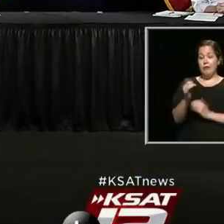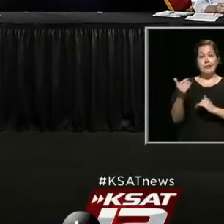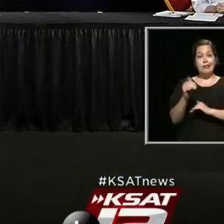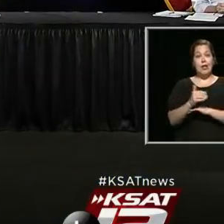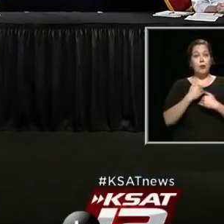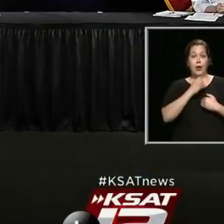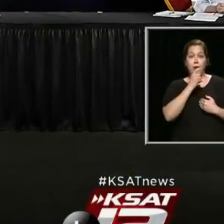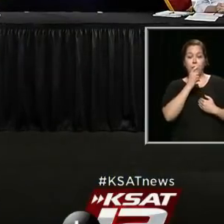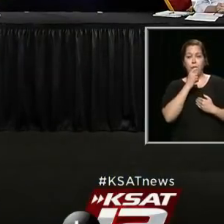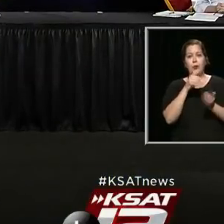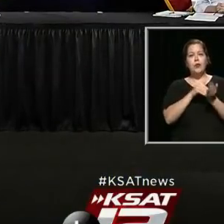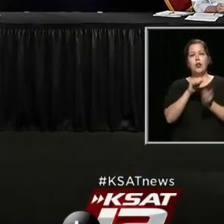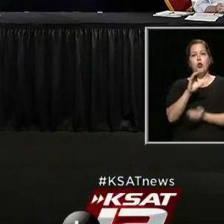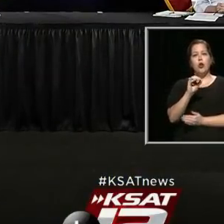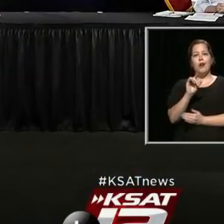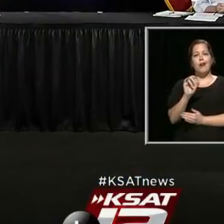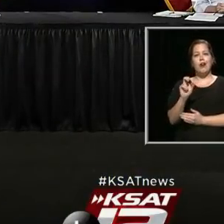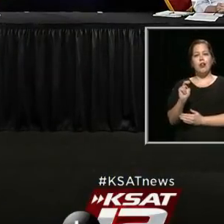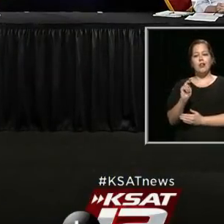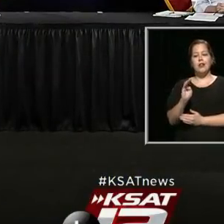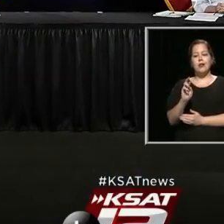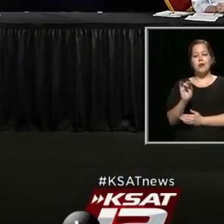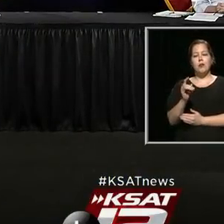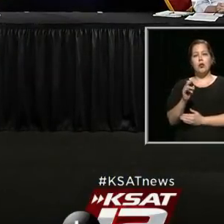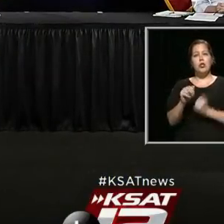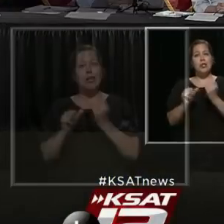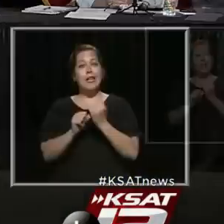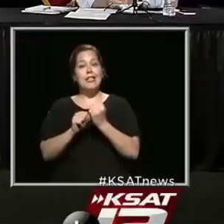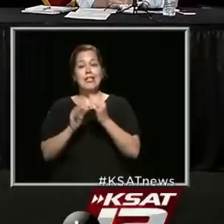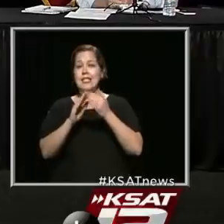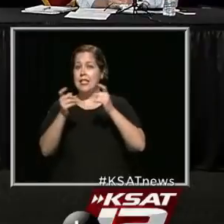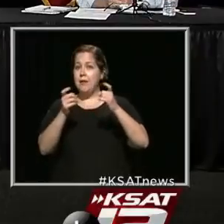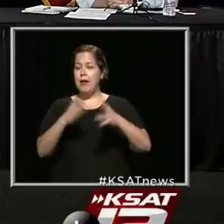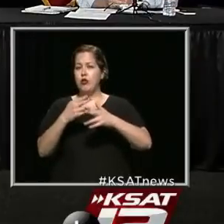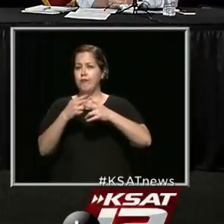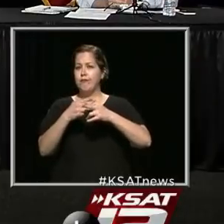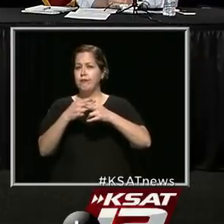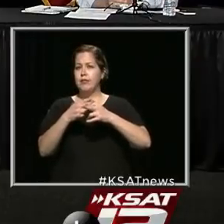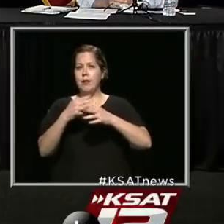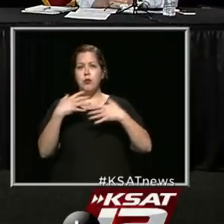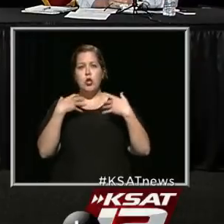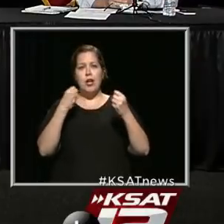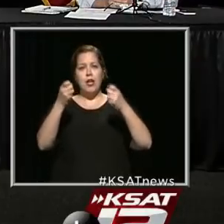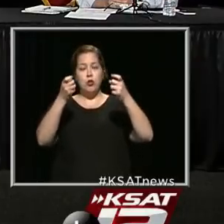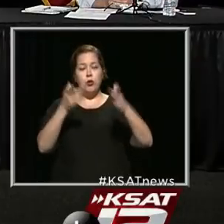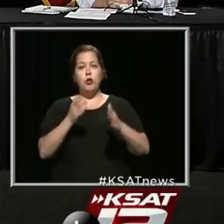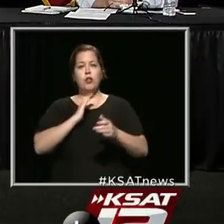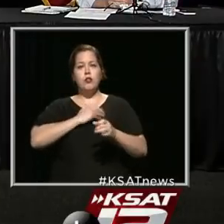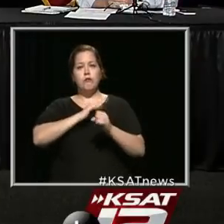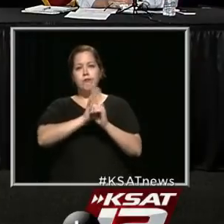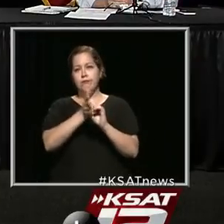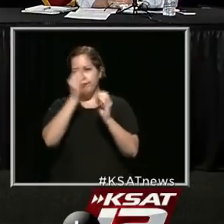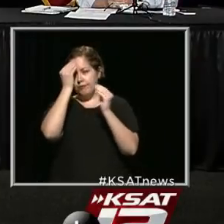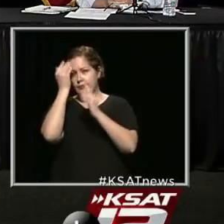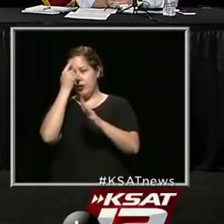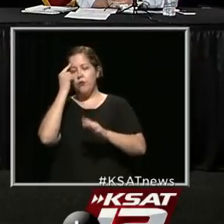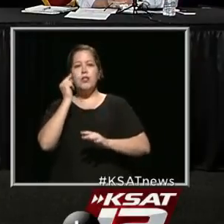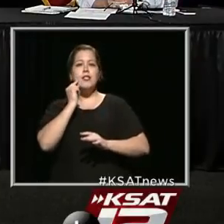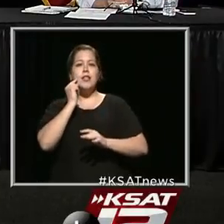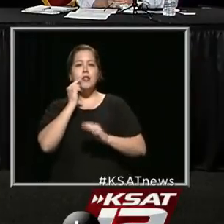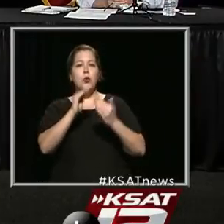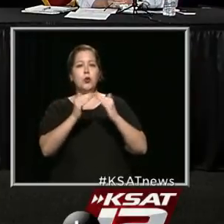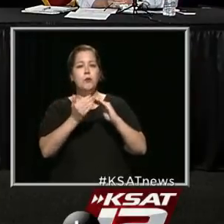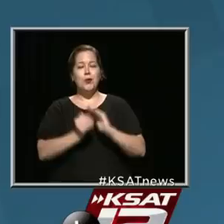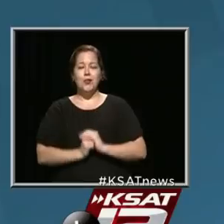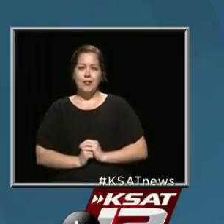Ron Nuremberg and County Judge Nelson Wolf momentarily. There they are. Let's go live. I'm your health director, and this is our COVID-19 update for the San Antonio